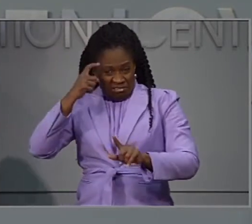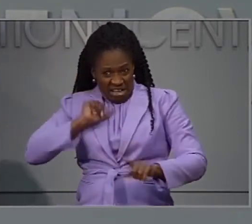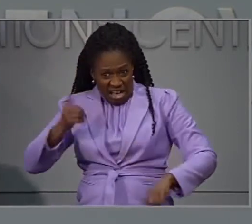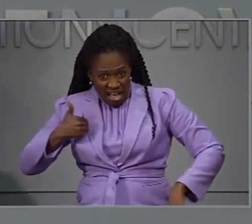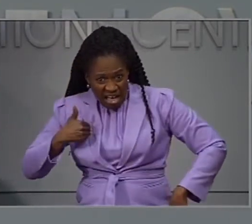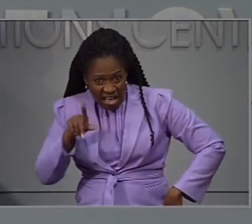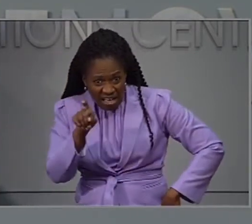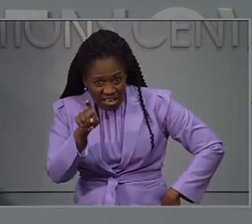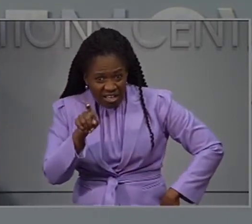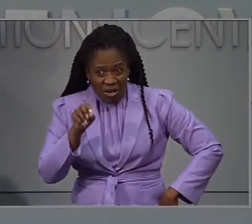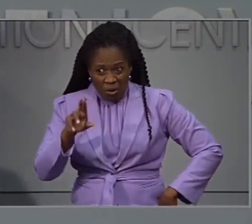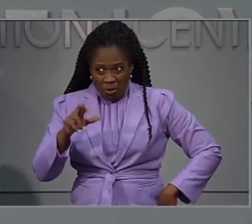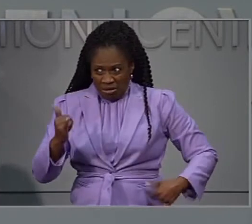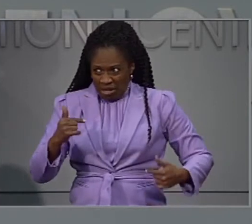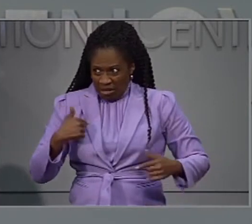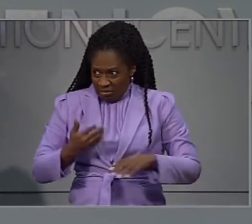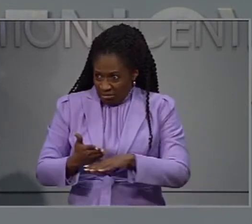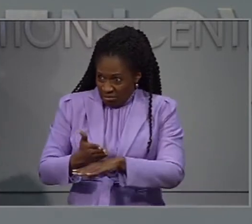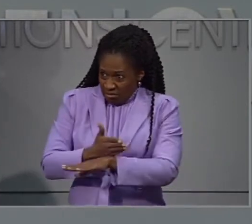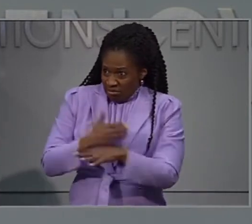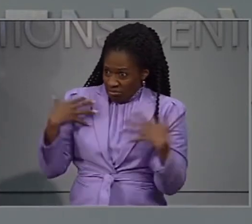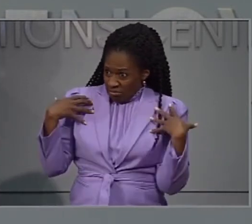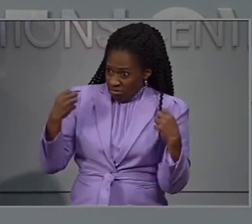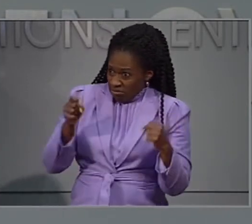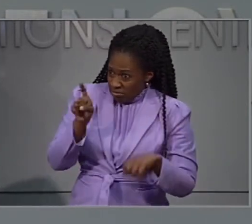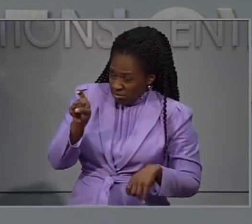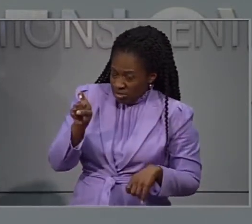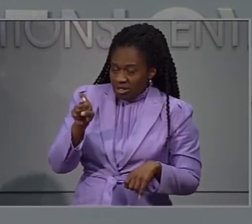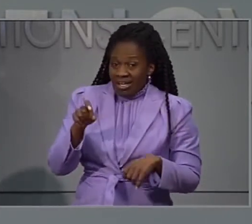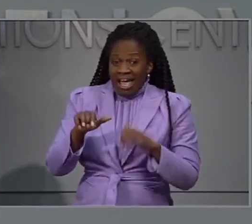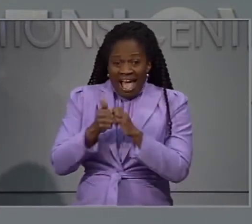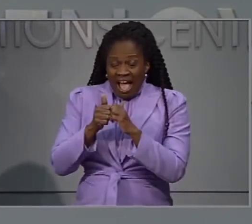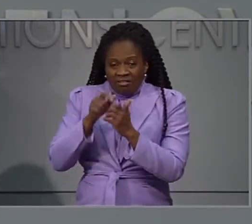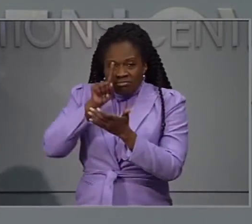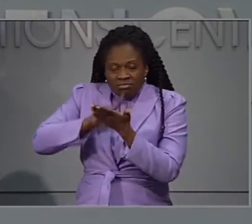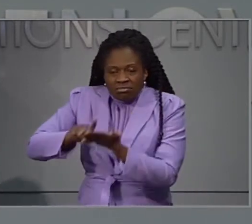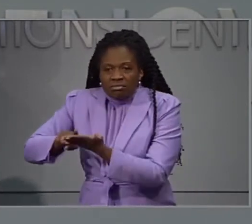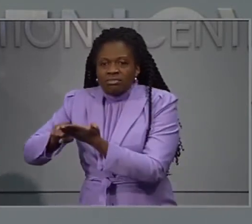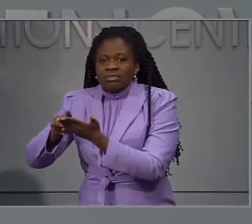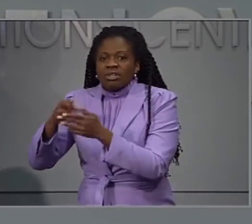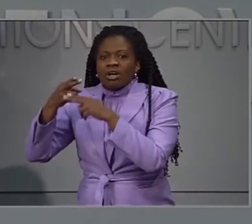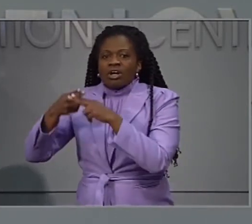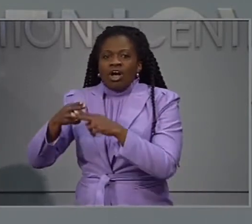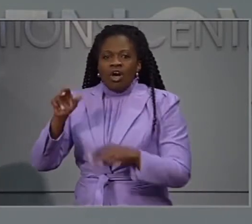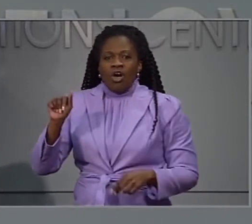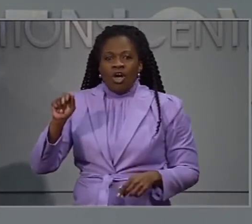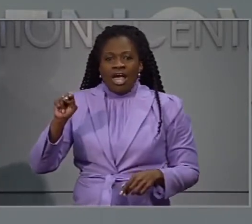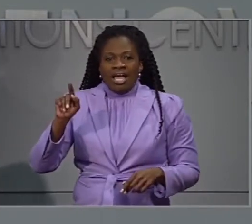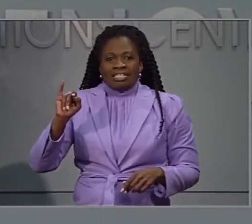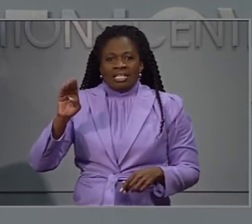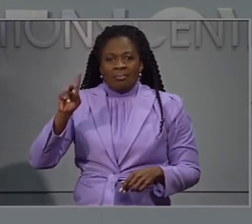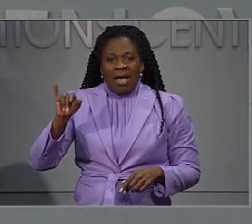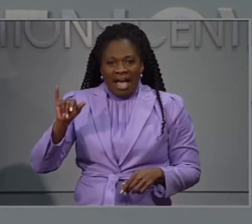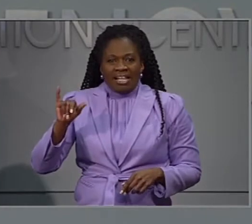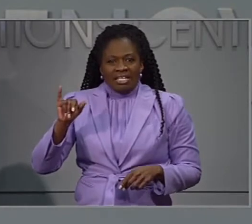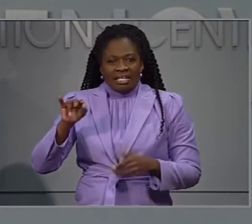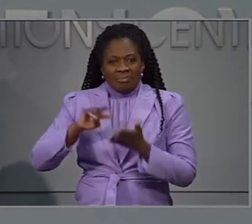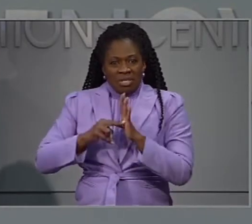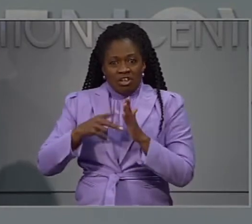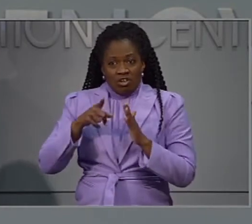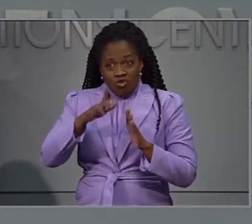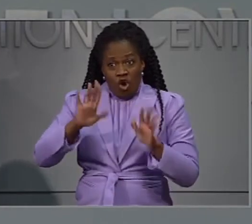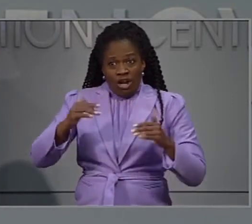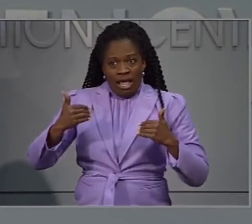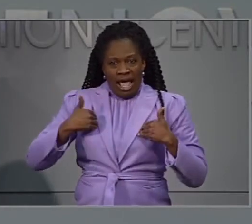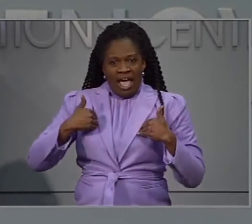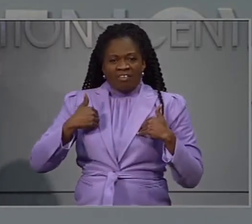if they've recovered now. And in order to detect that, you would be doing something called an antibody test or serology test, which is different.